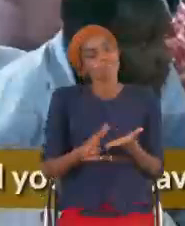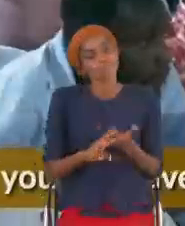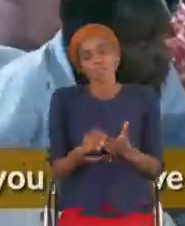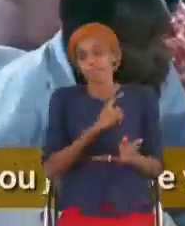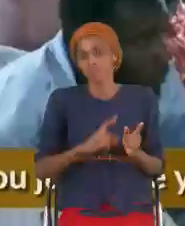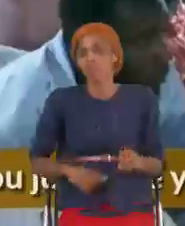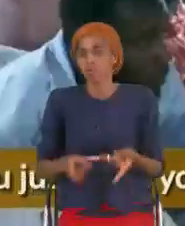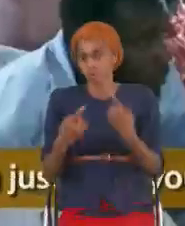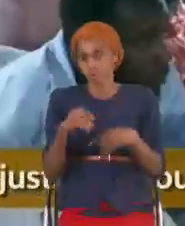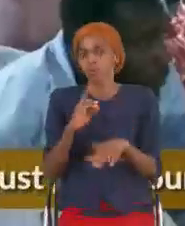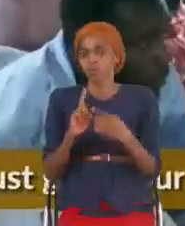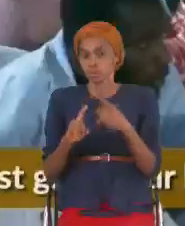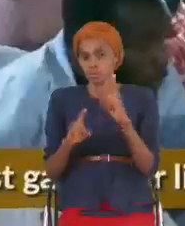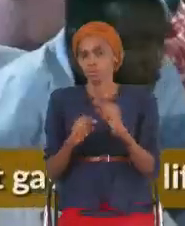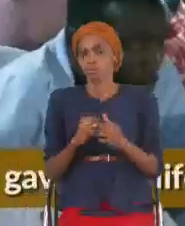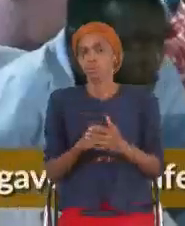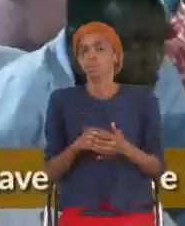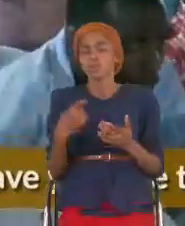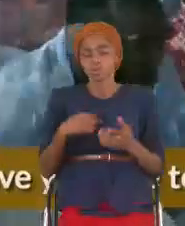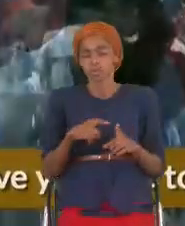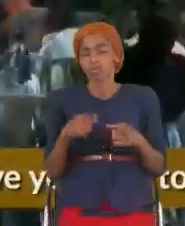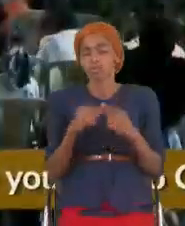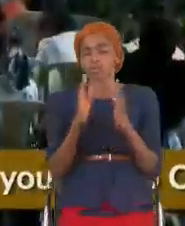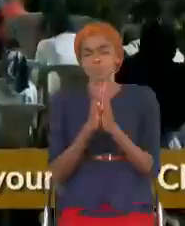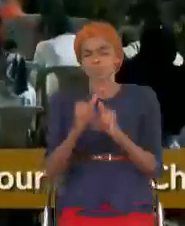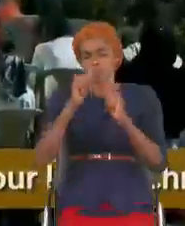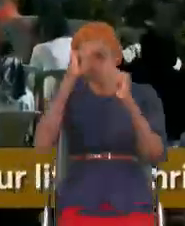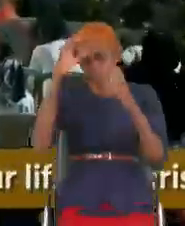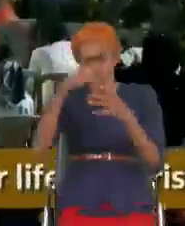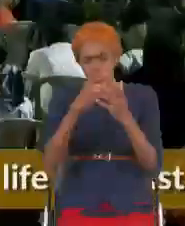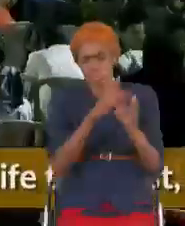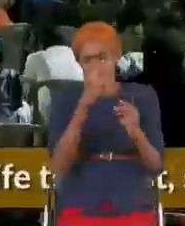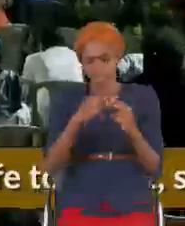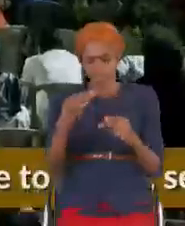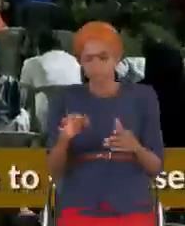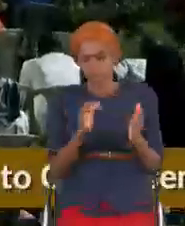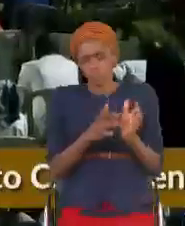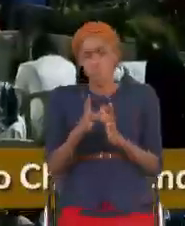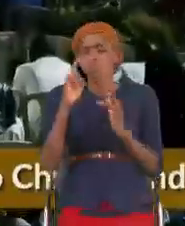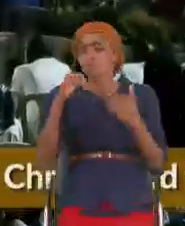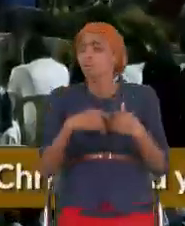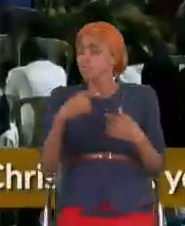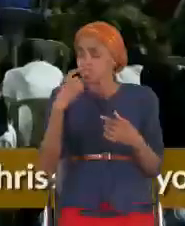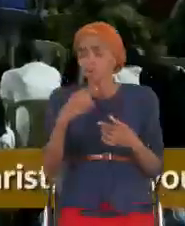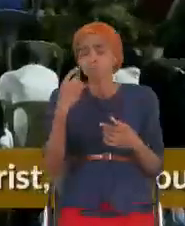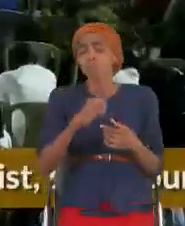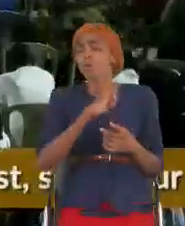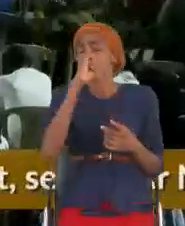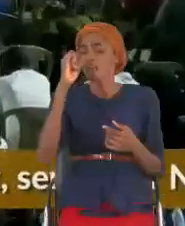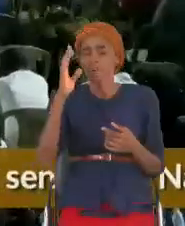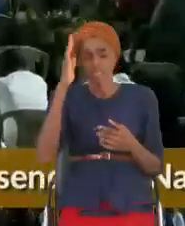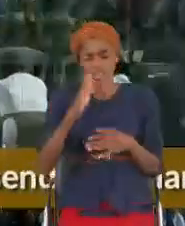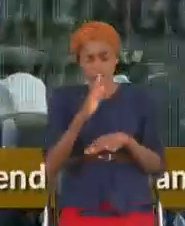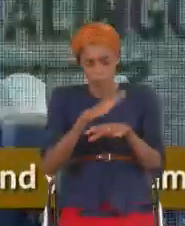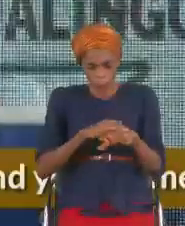coming. We're going to pray now. Father, in the name of Jesus, you have said, whosoever shall